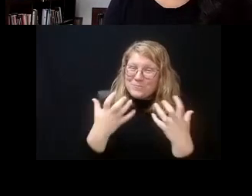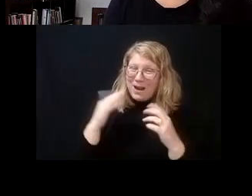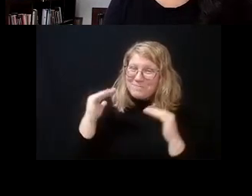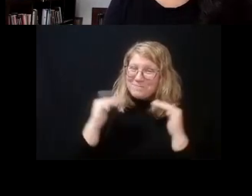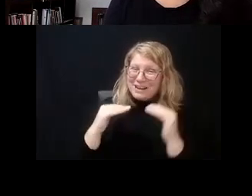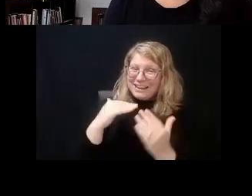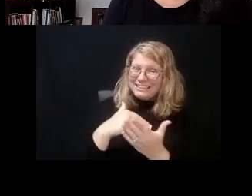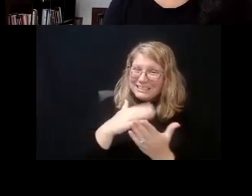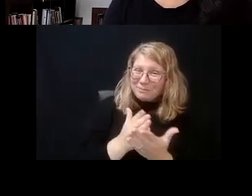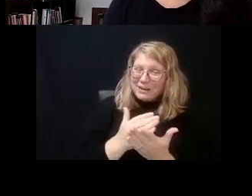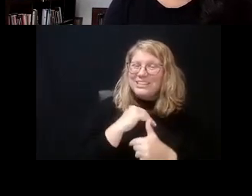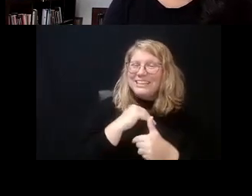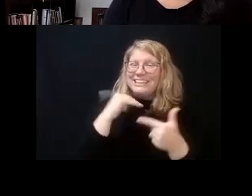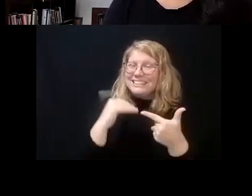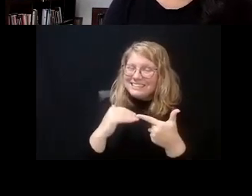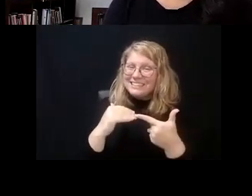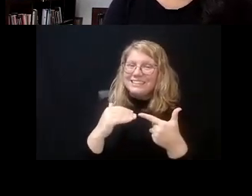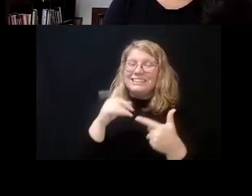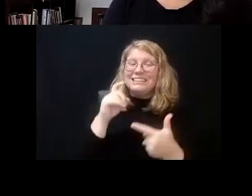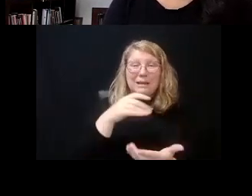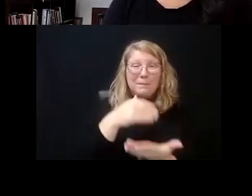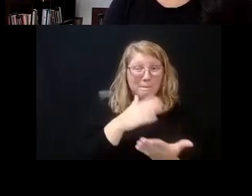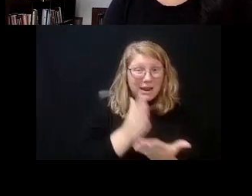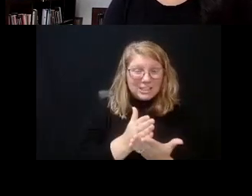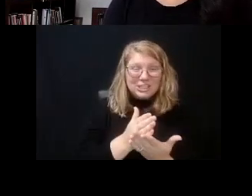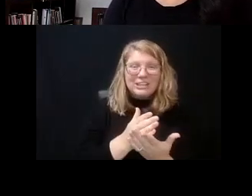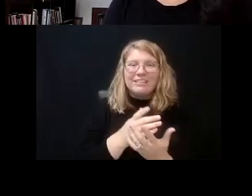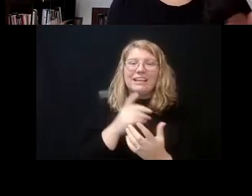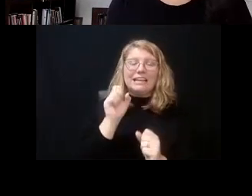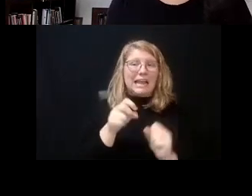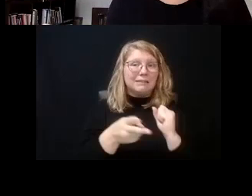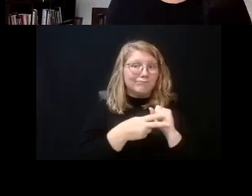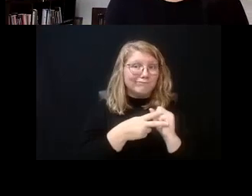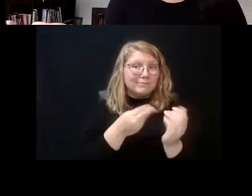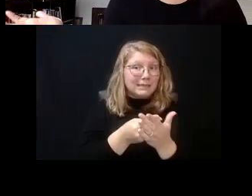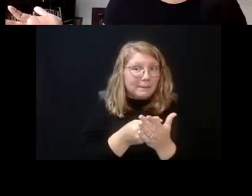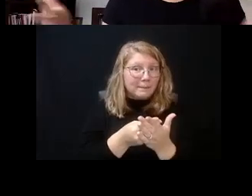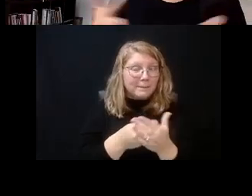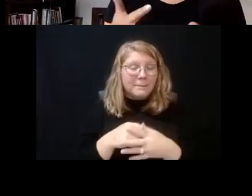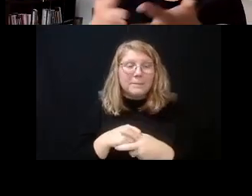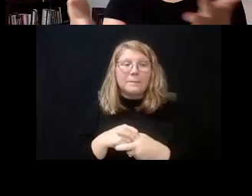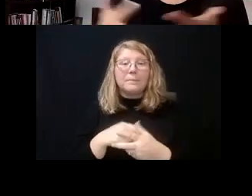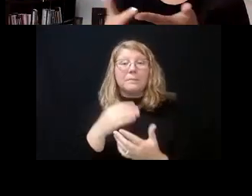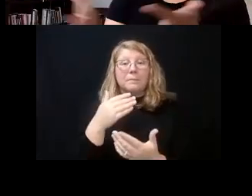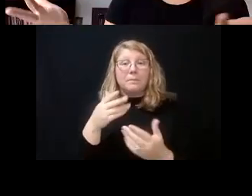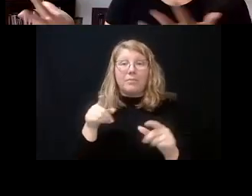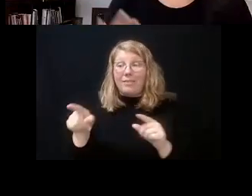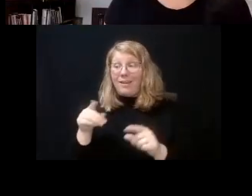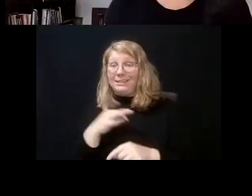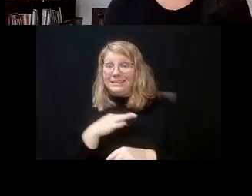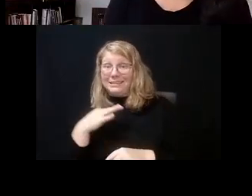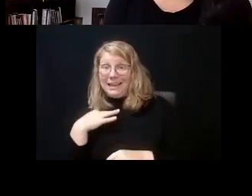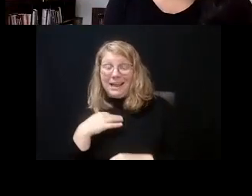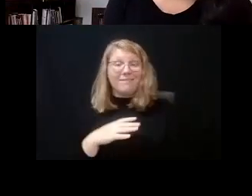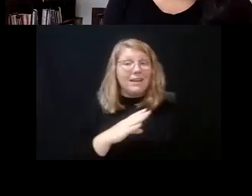need a budget that puts something into reserves? And then between the 2 of them, right, I would go